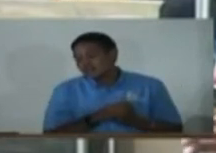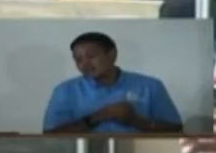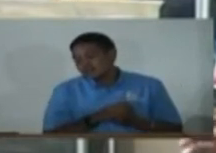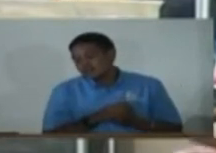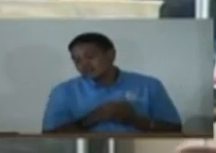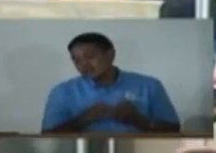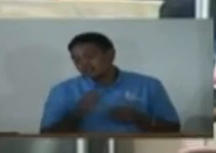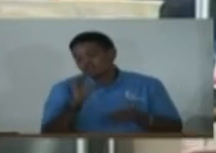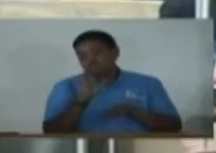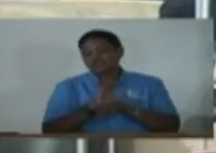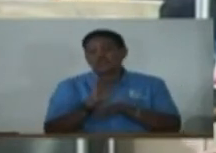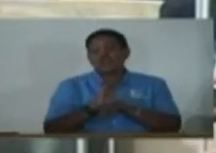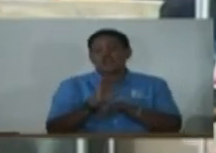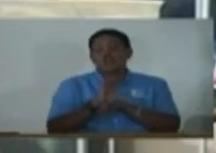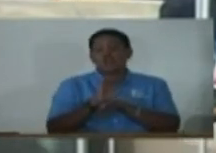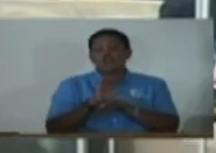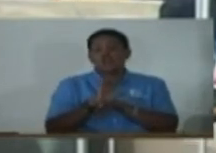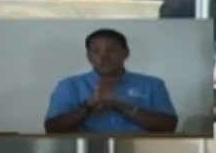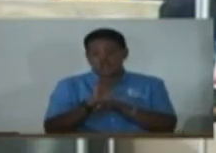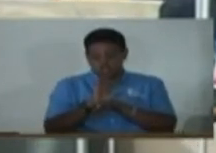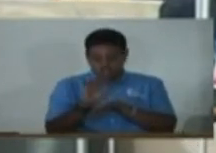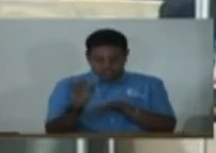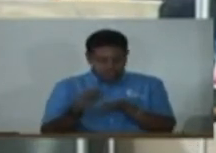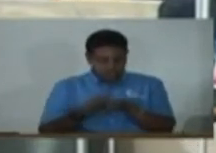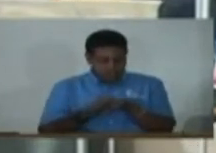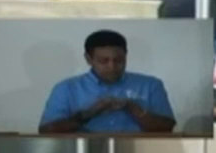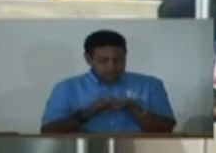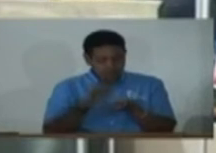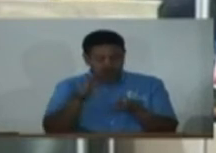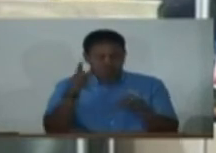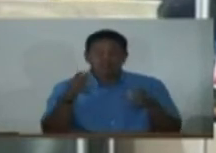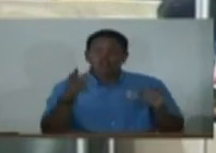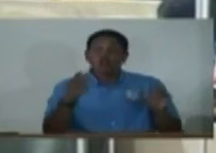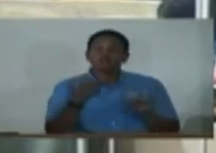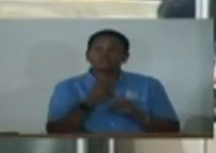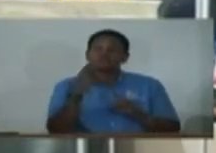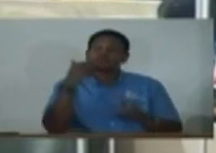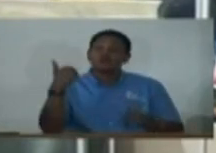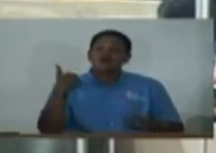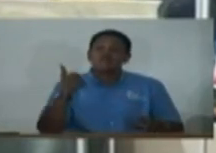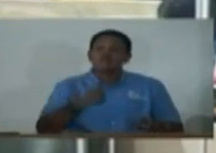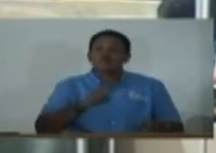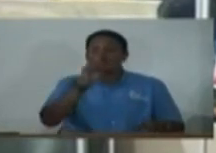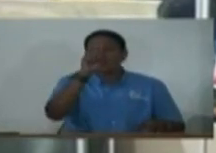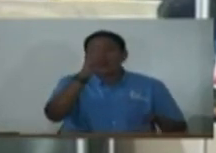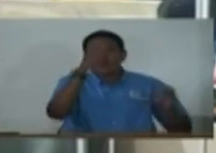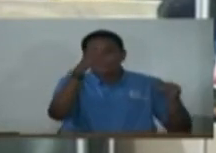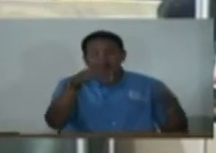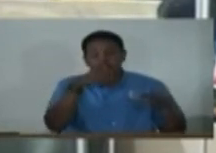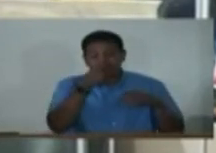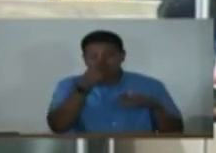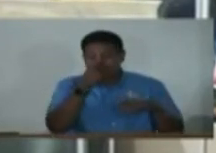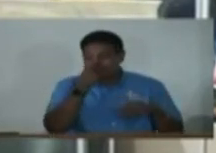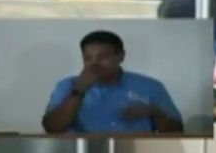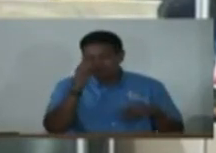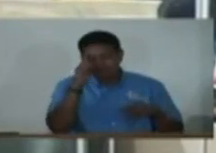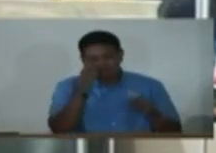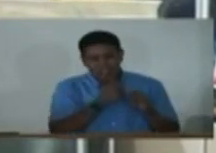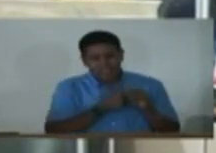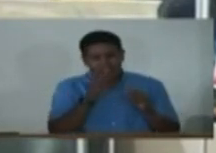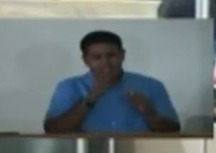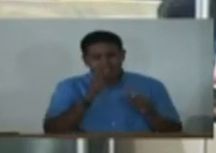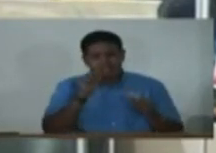the churches are allowed to have one person for every